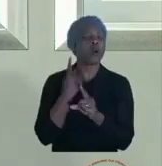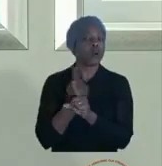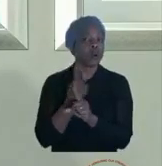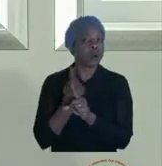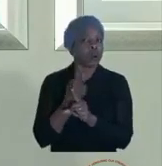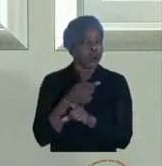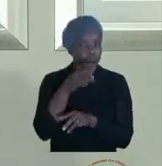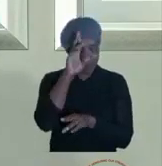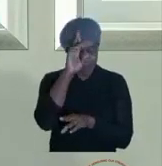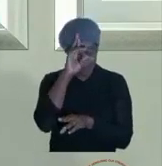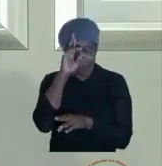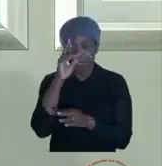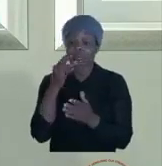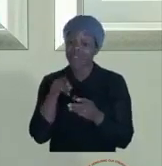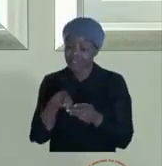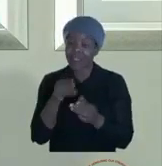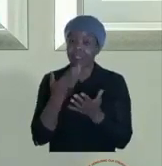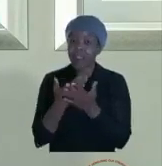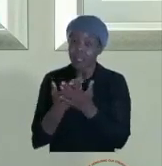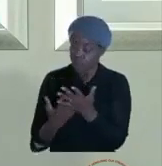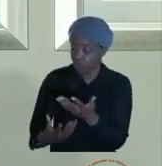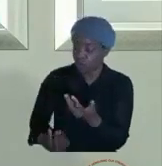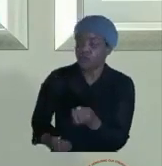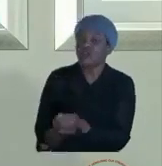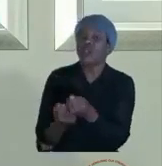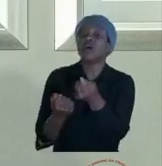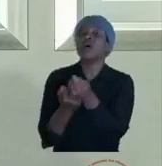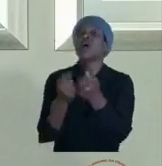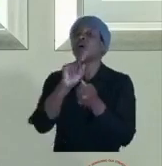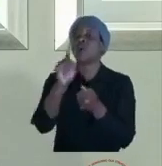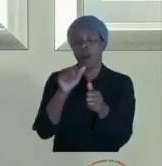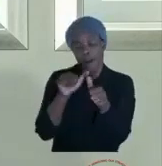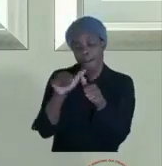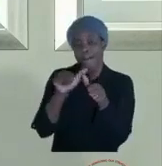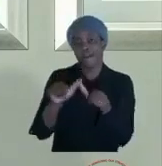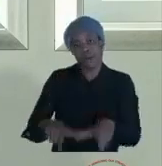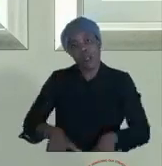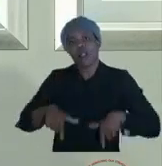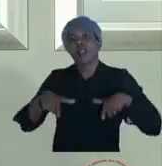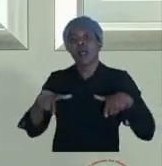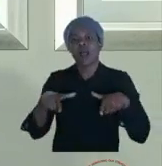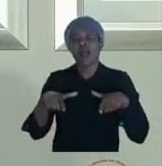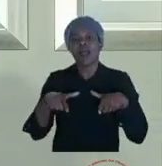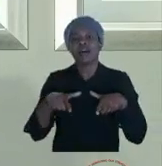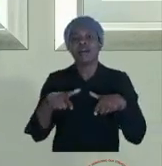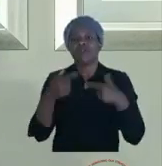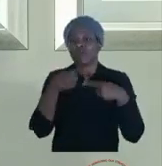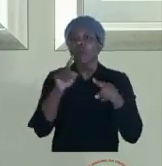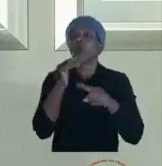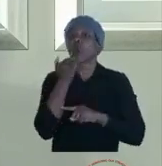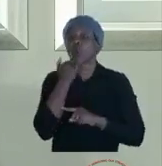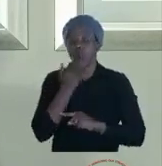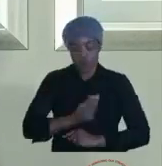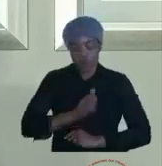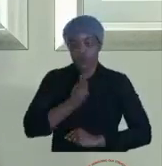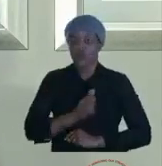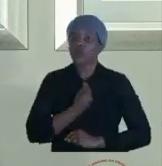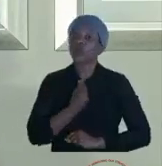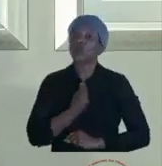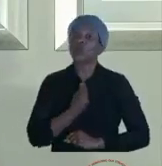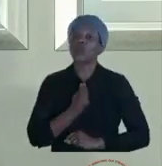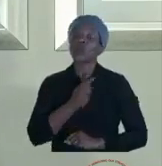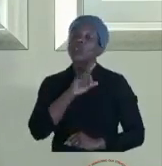a better life for themselves and also for their future generations. That is why here at Freedom Park we also